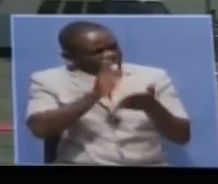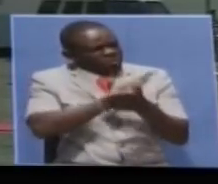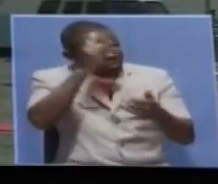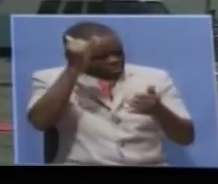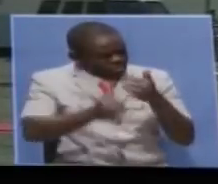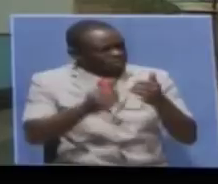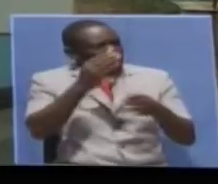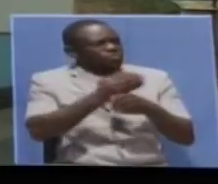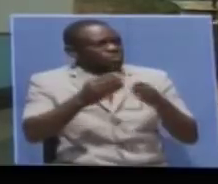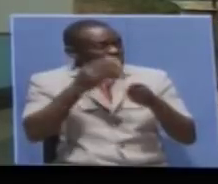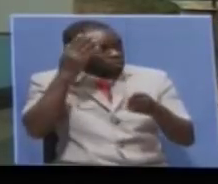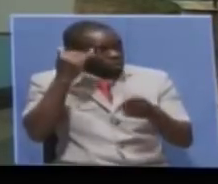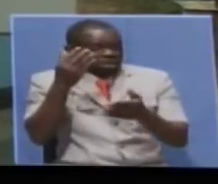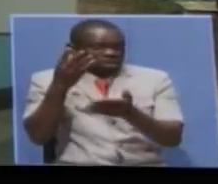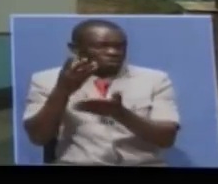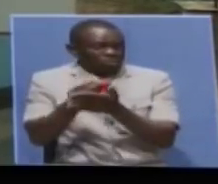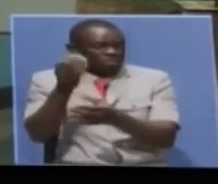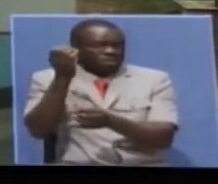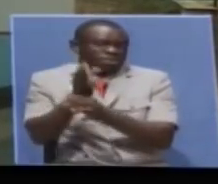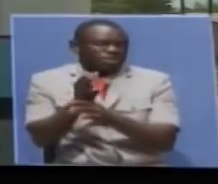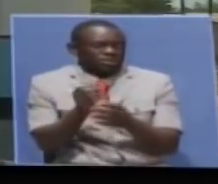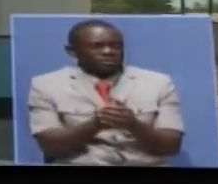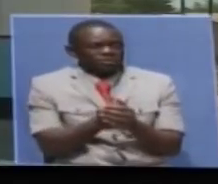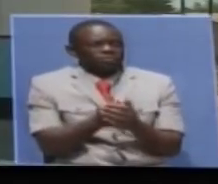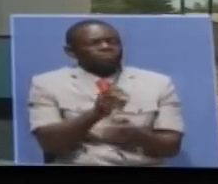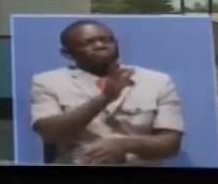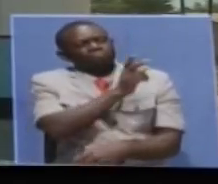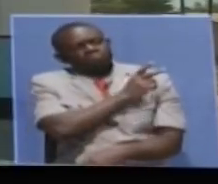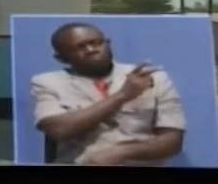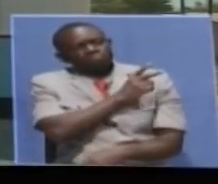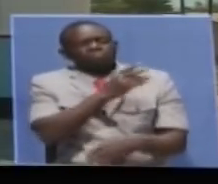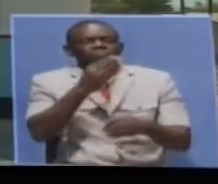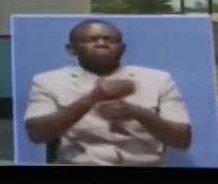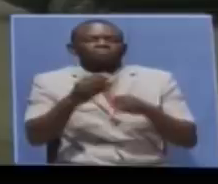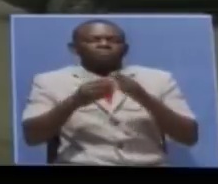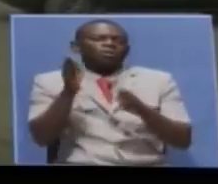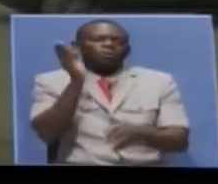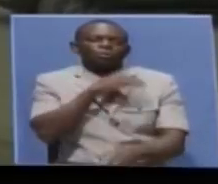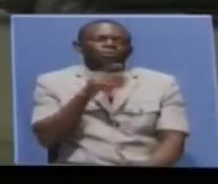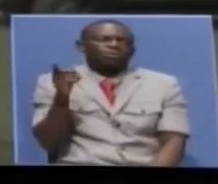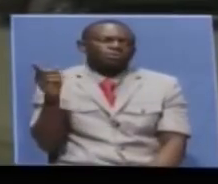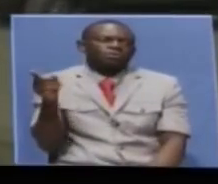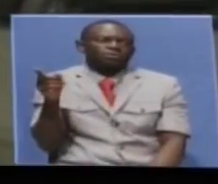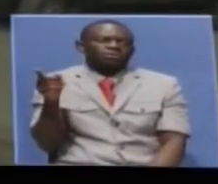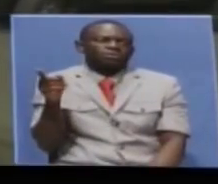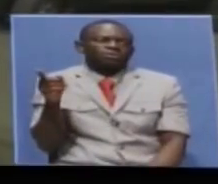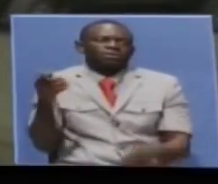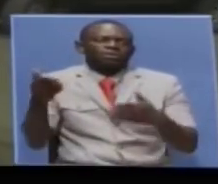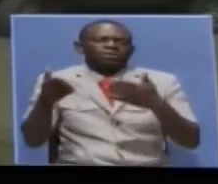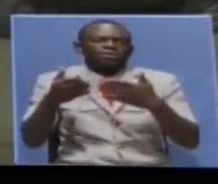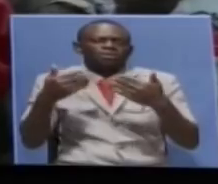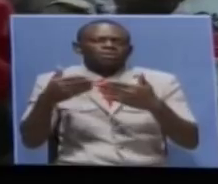police station and dormitory houses for police officers have also been constructed right at the entrance of the airport to